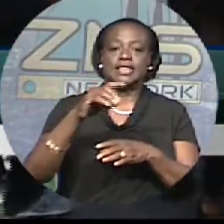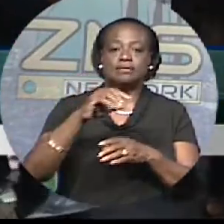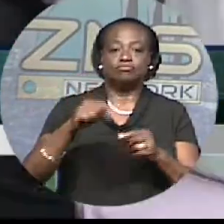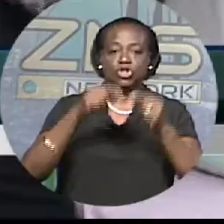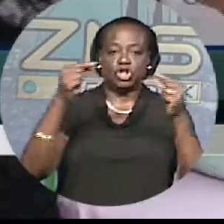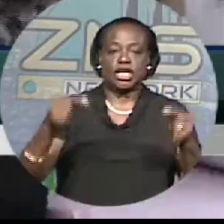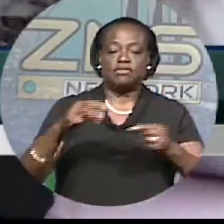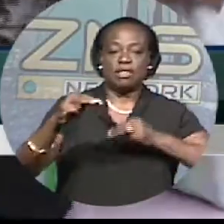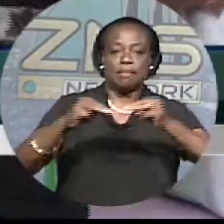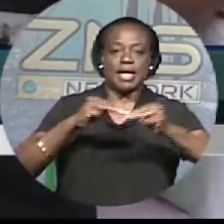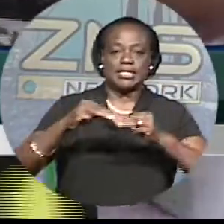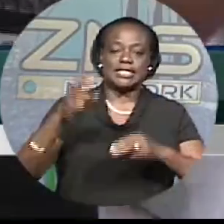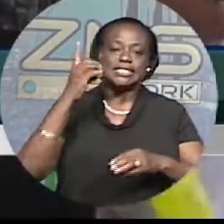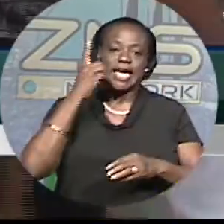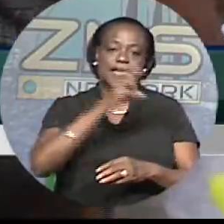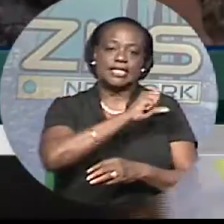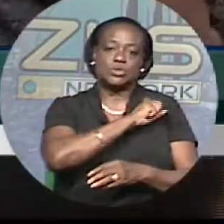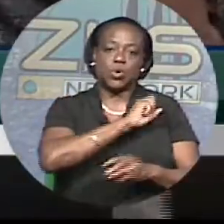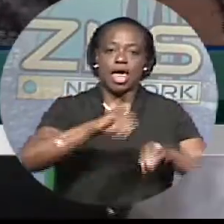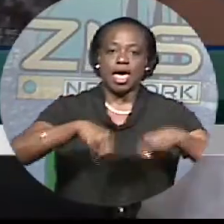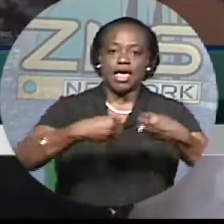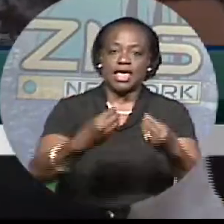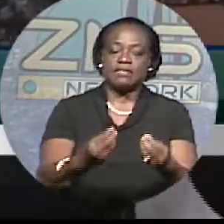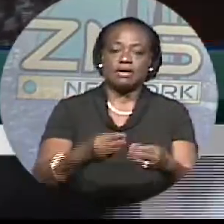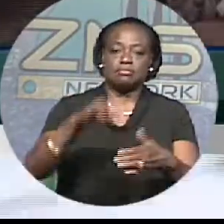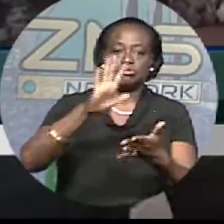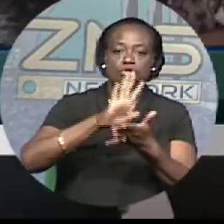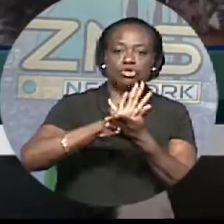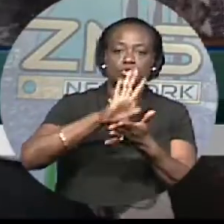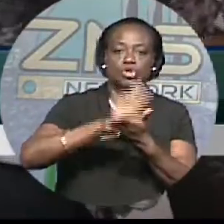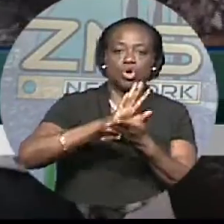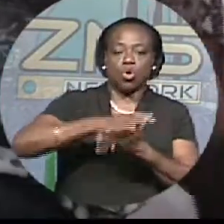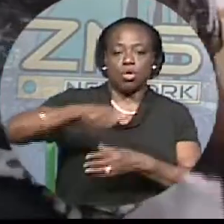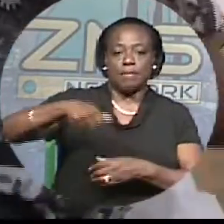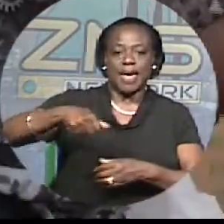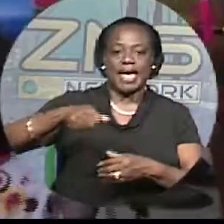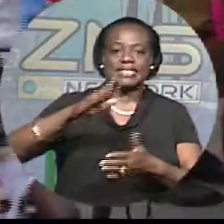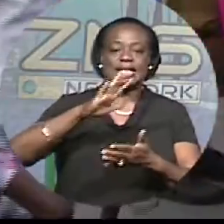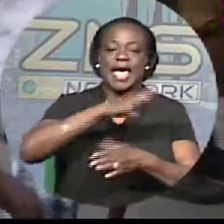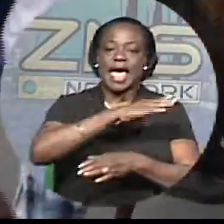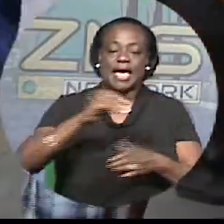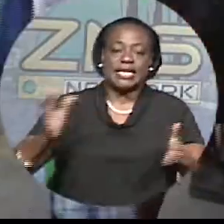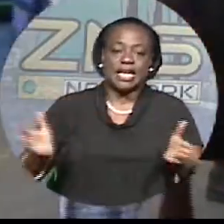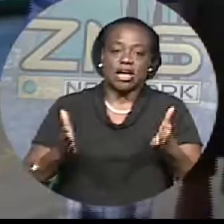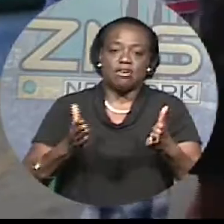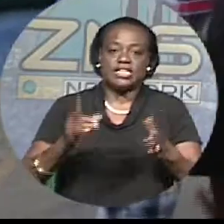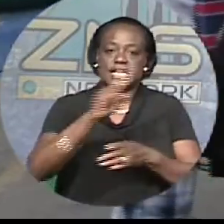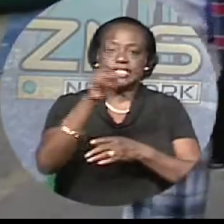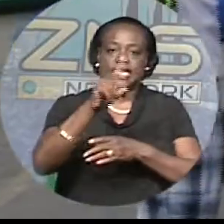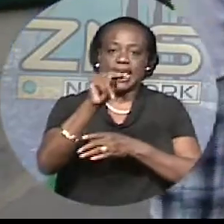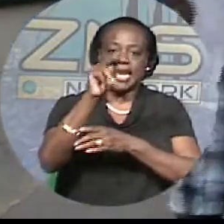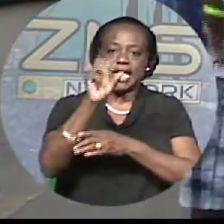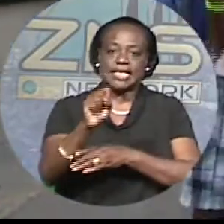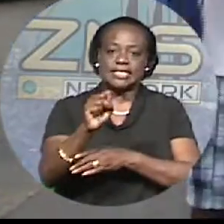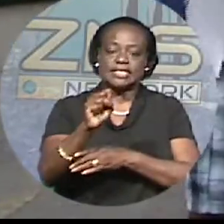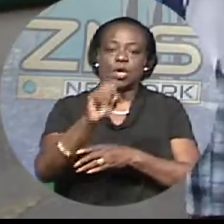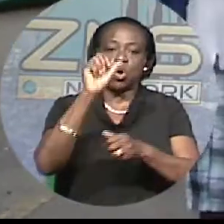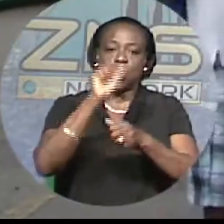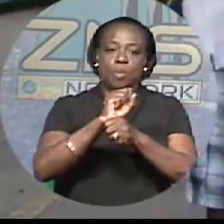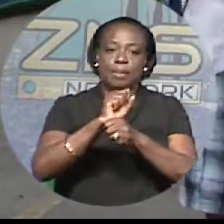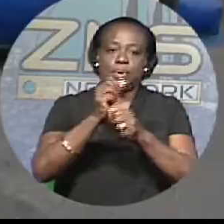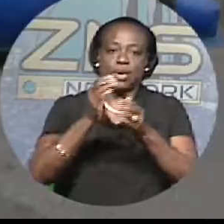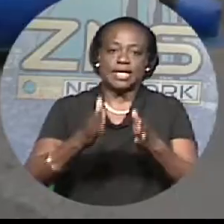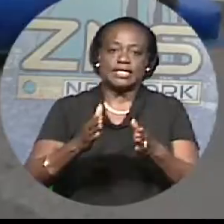Diana Swan also passed out school bags and supplies to the students. She encouraged ZNS employees to continue to remain a unified